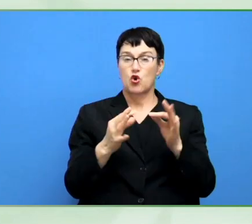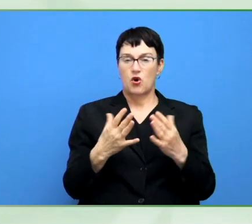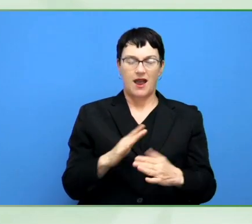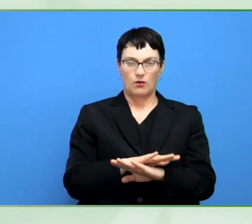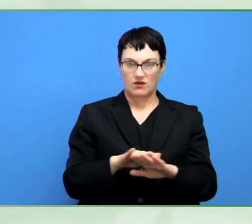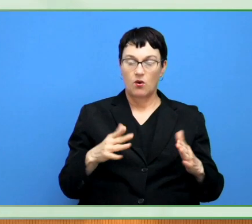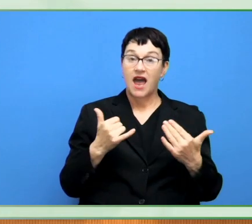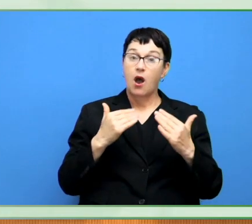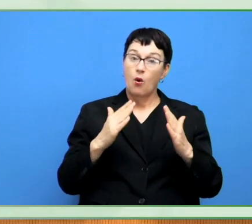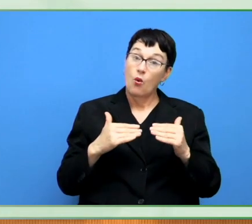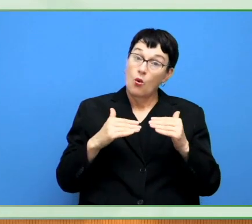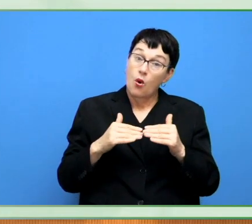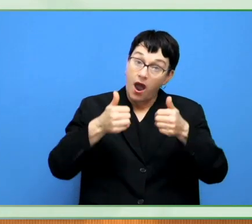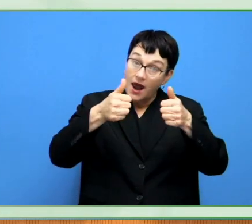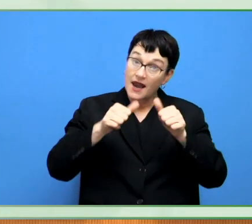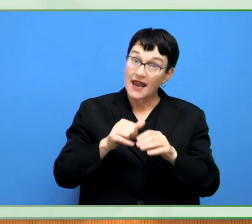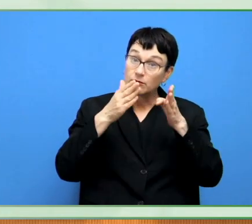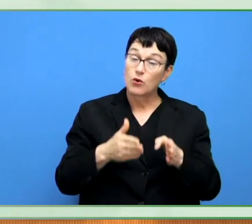course.